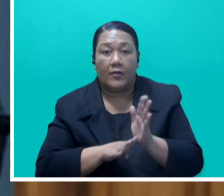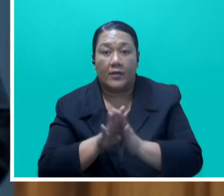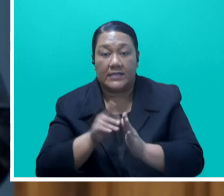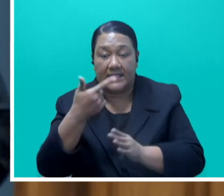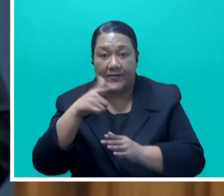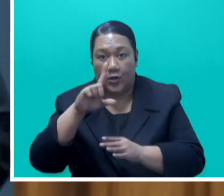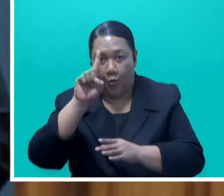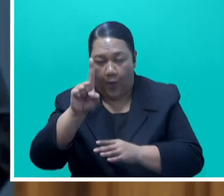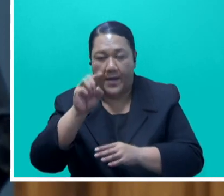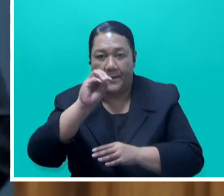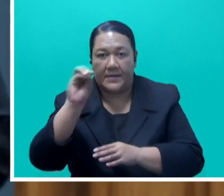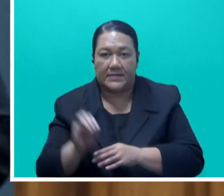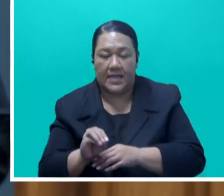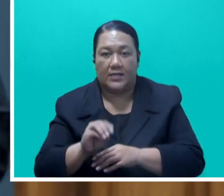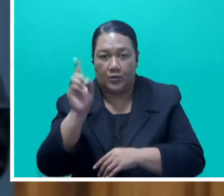today.